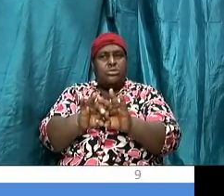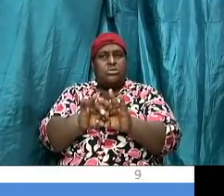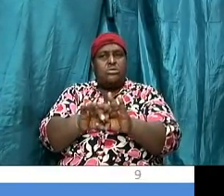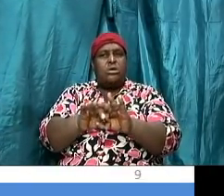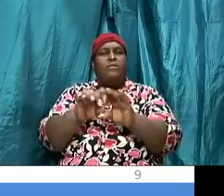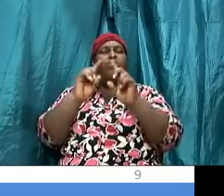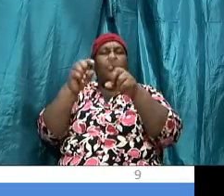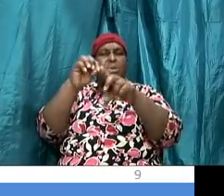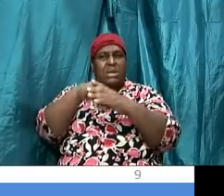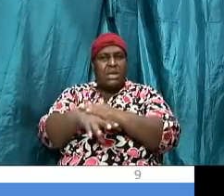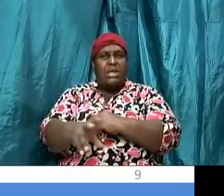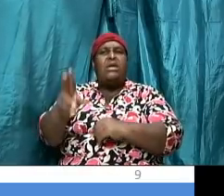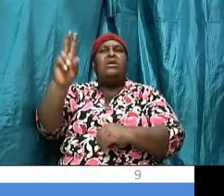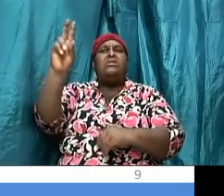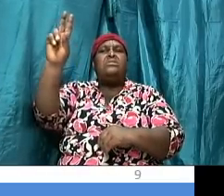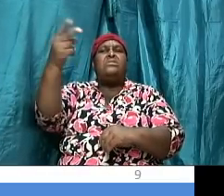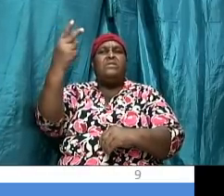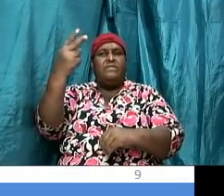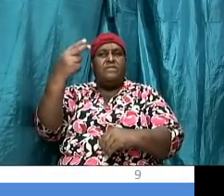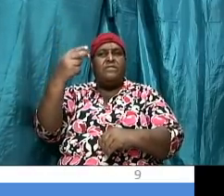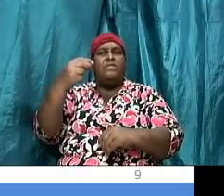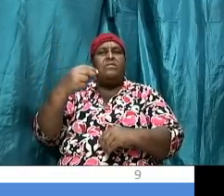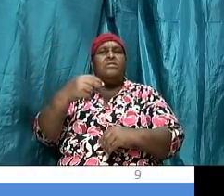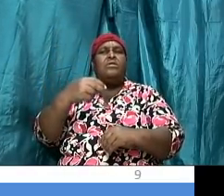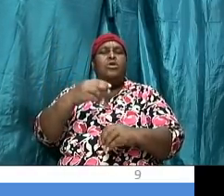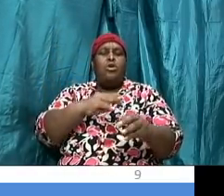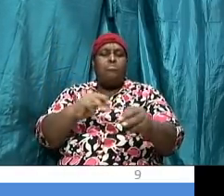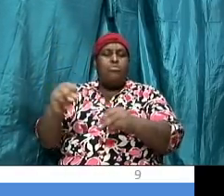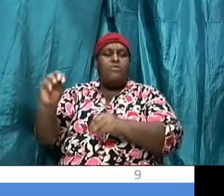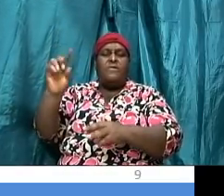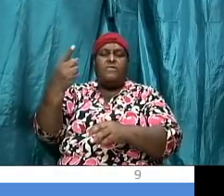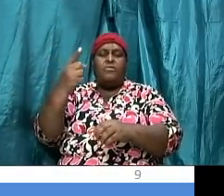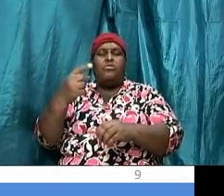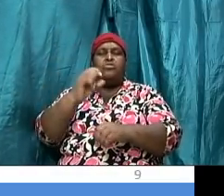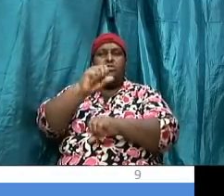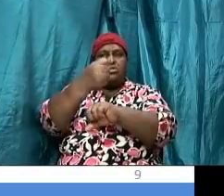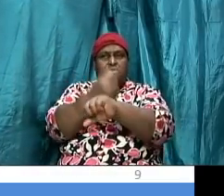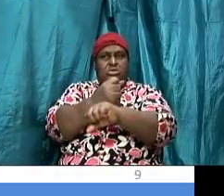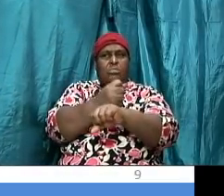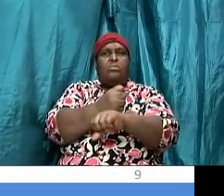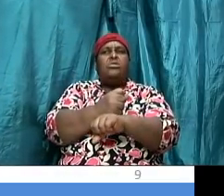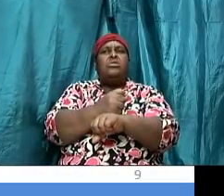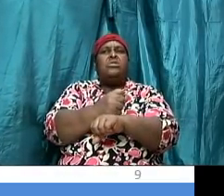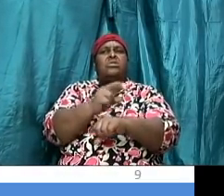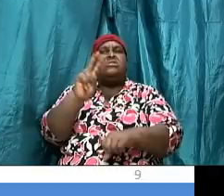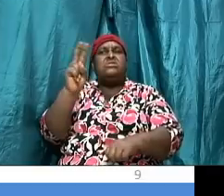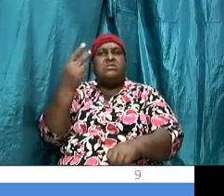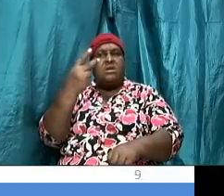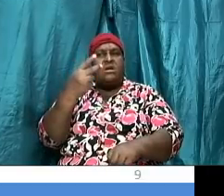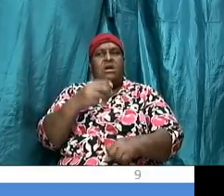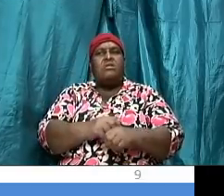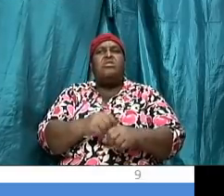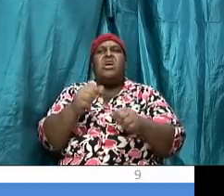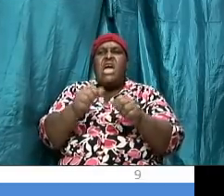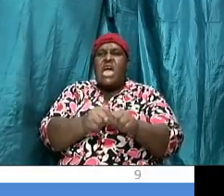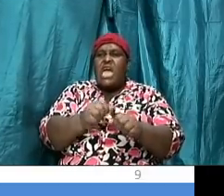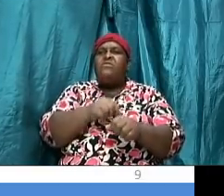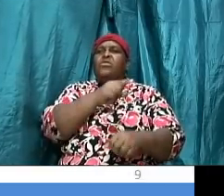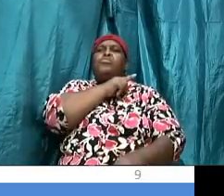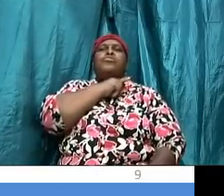verse. He removed the first so he can establish the second. But let us get to verse 11. And every